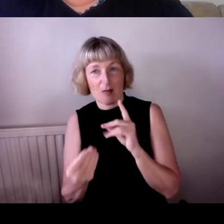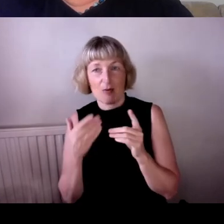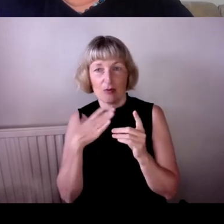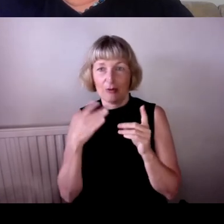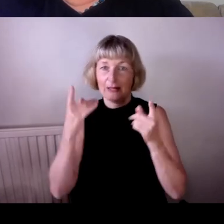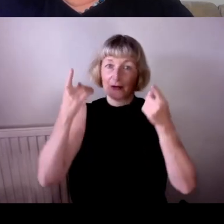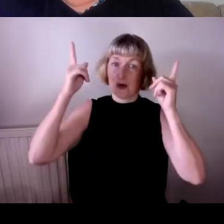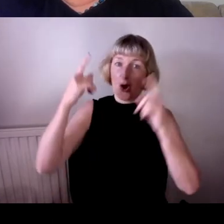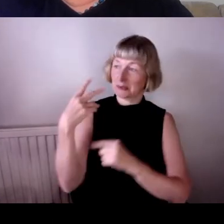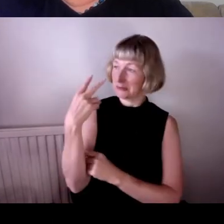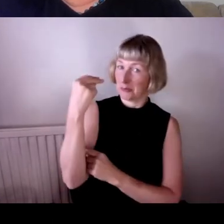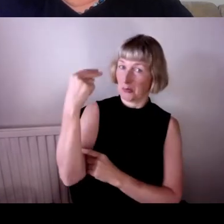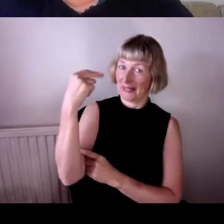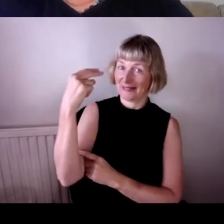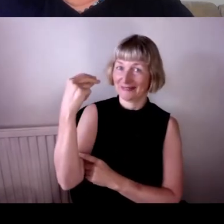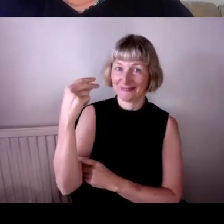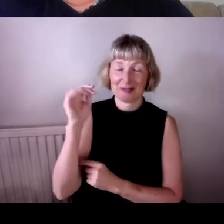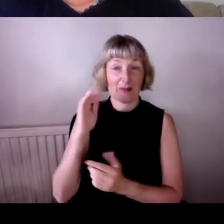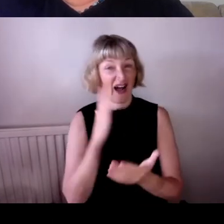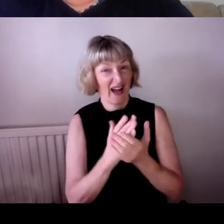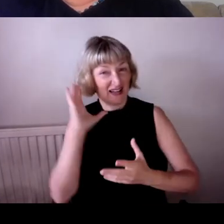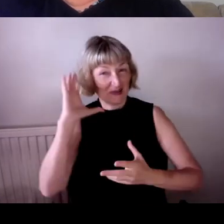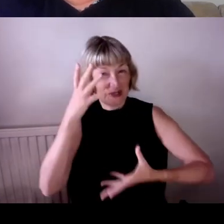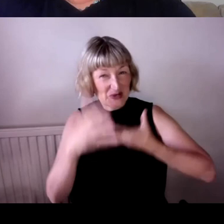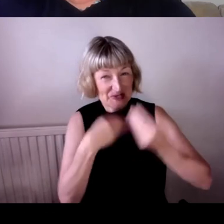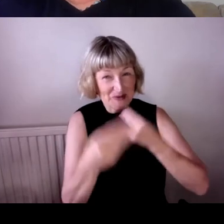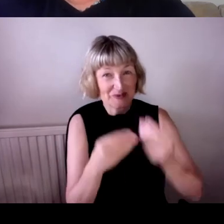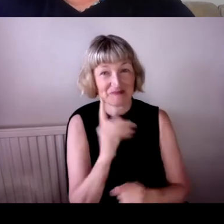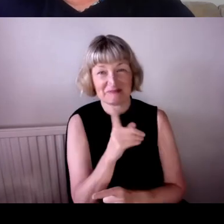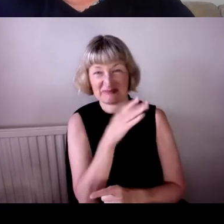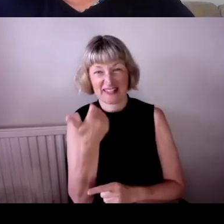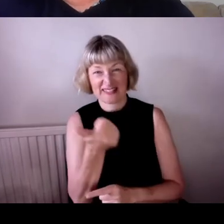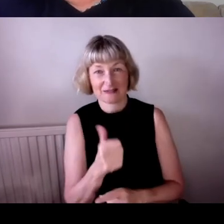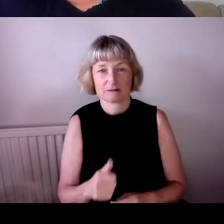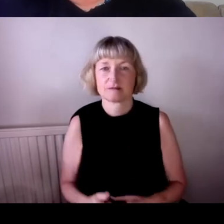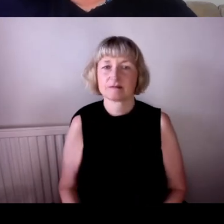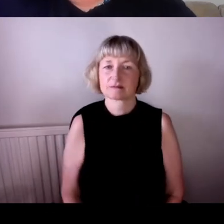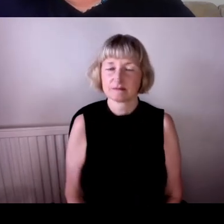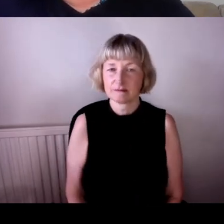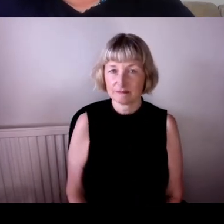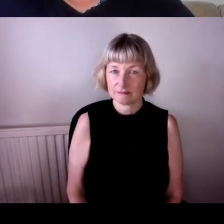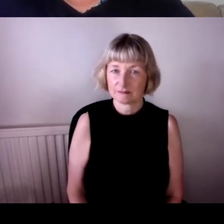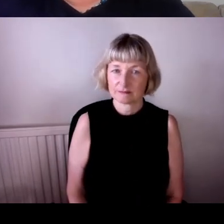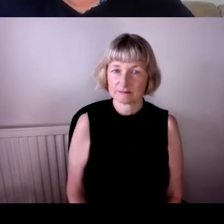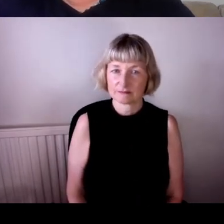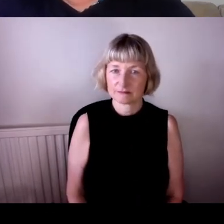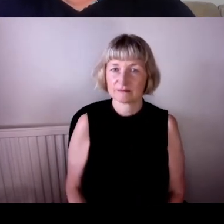is talking to you to describe the show to you. We often talk about traditional audio description as